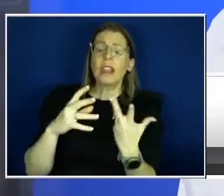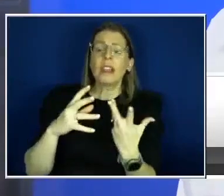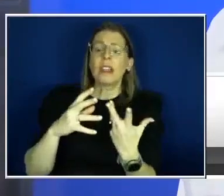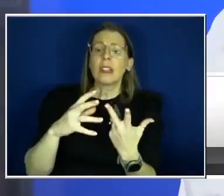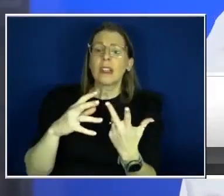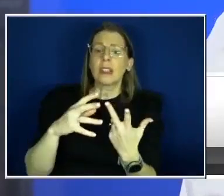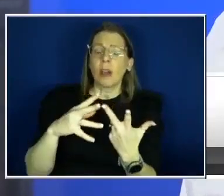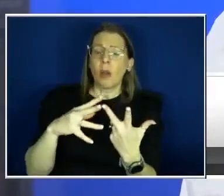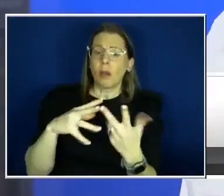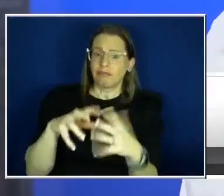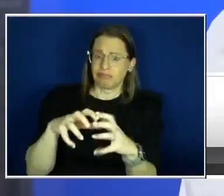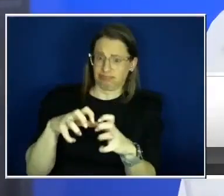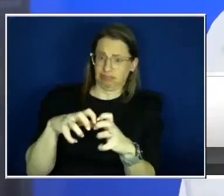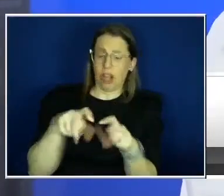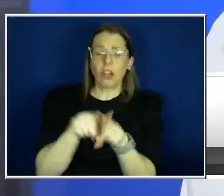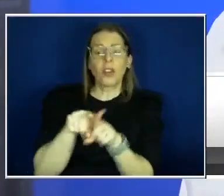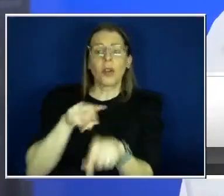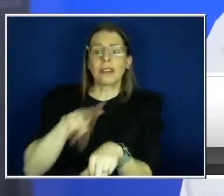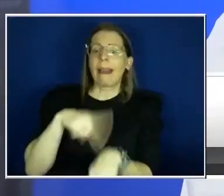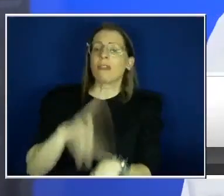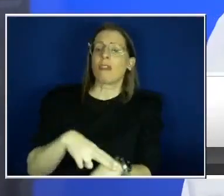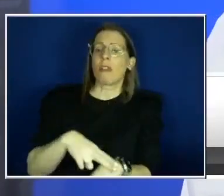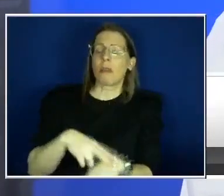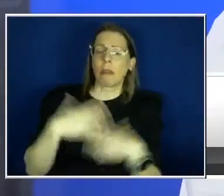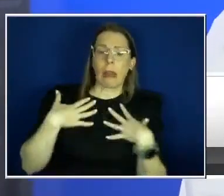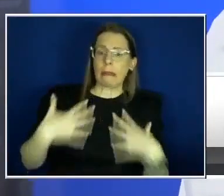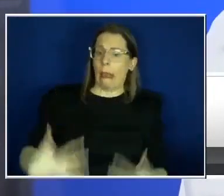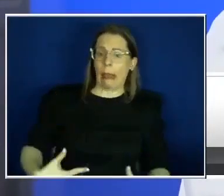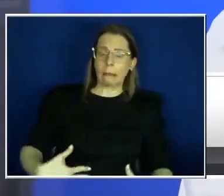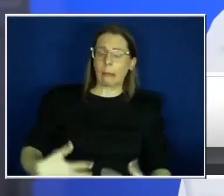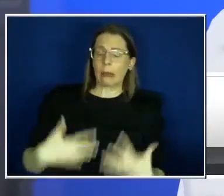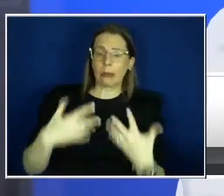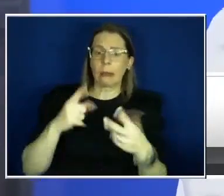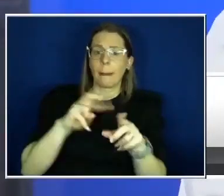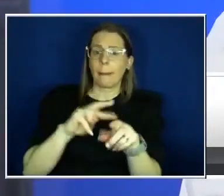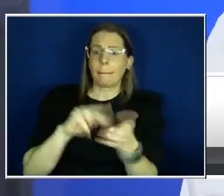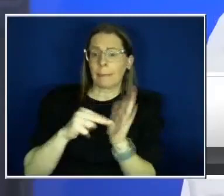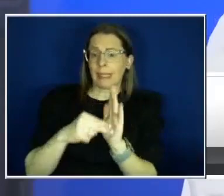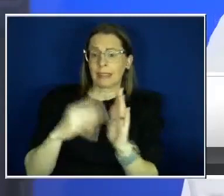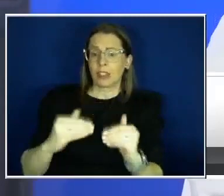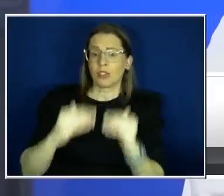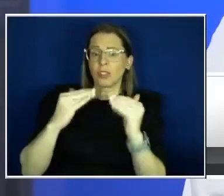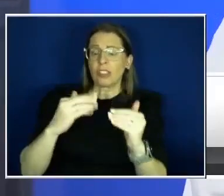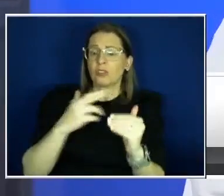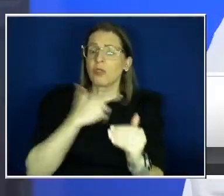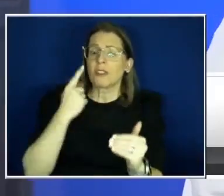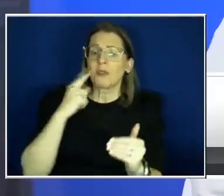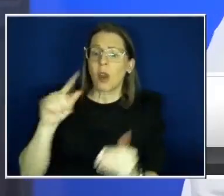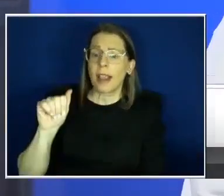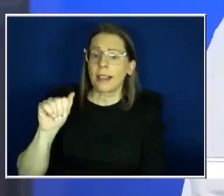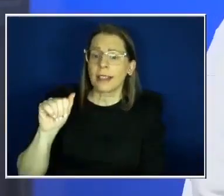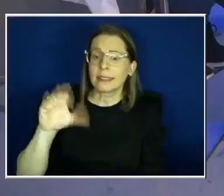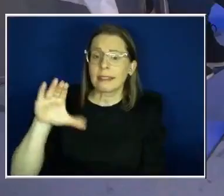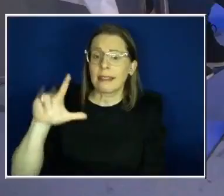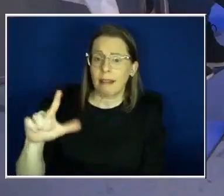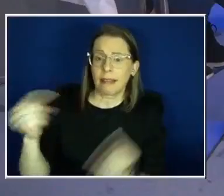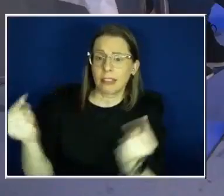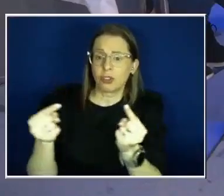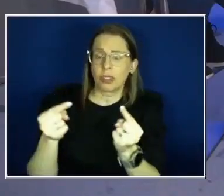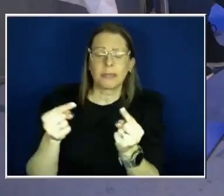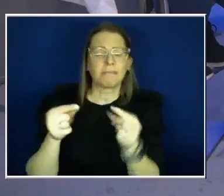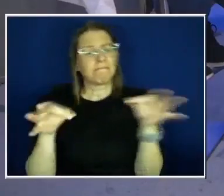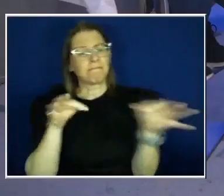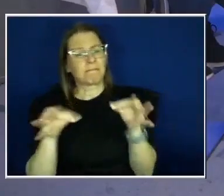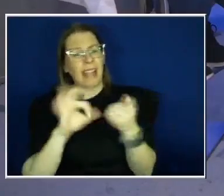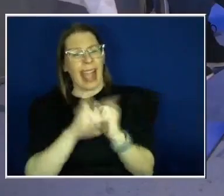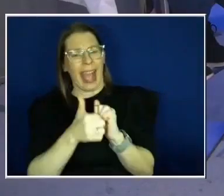natural anatomy. All this combined, it puts them at increased risk for ACL injuries. So how do you get one? So kind of give us the lowdown on how you